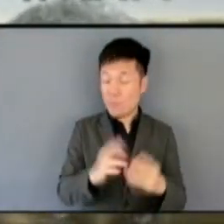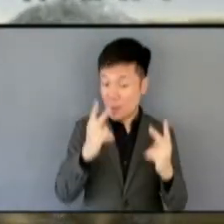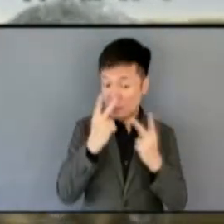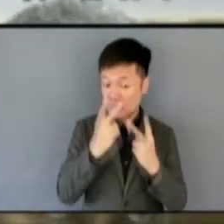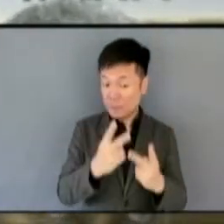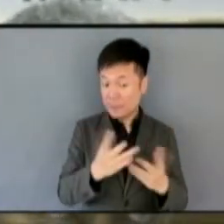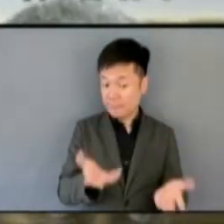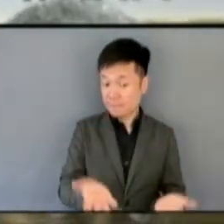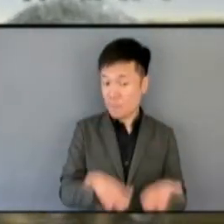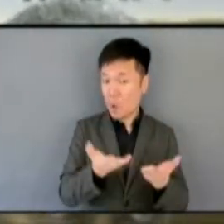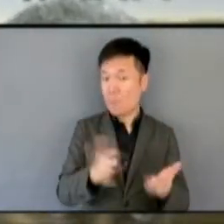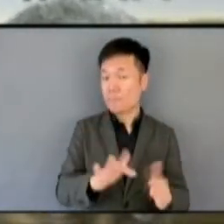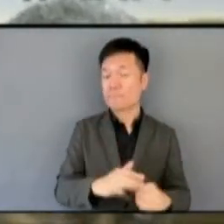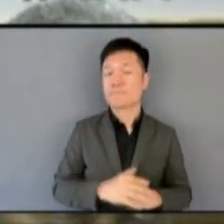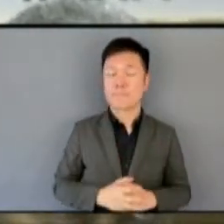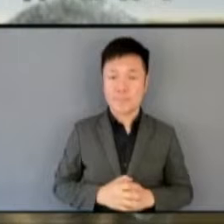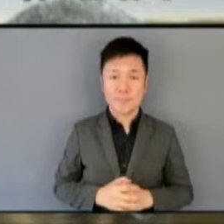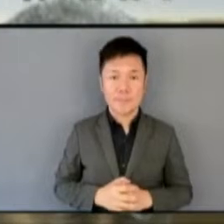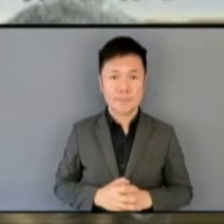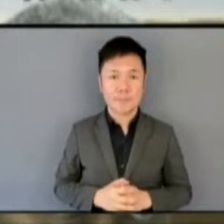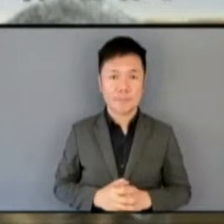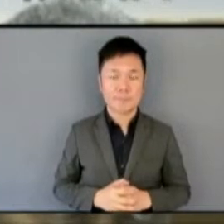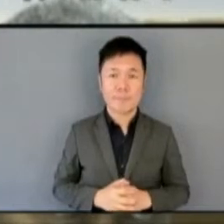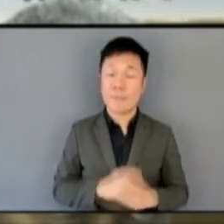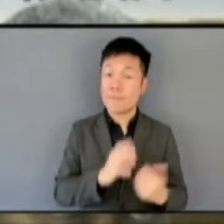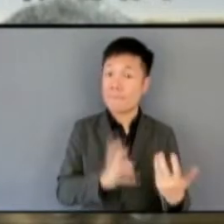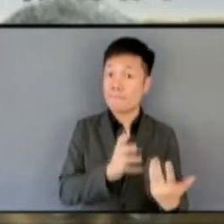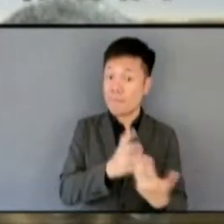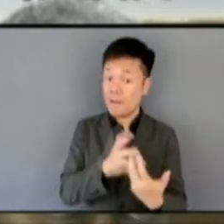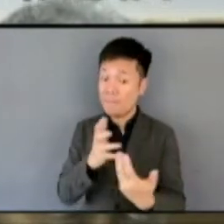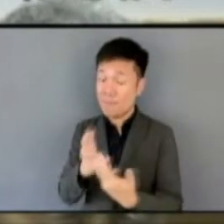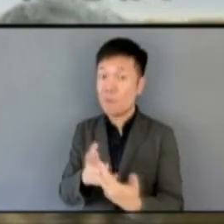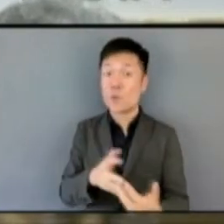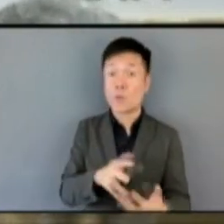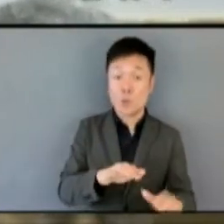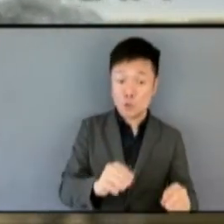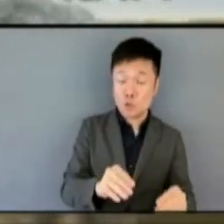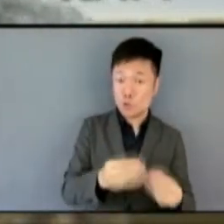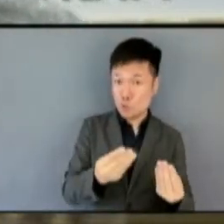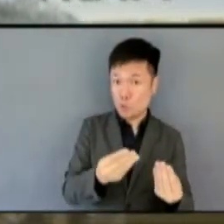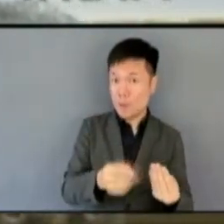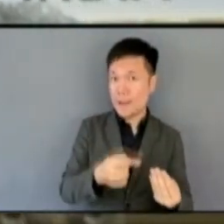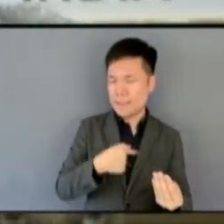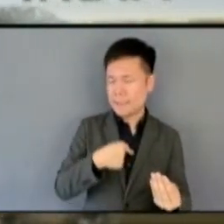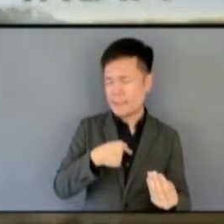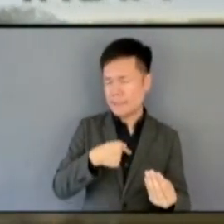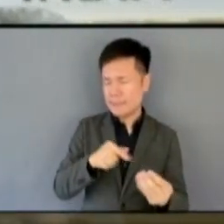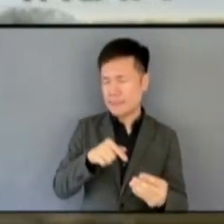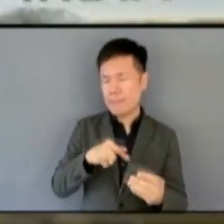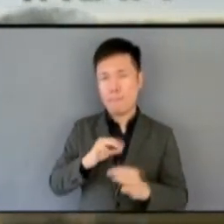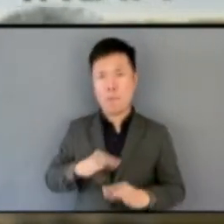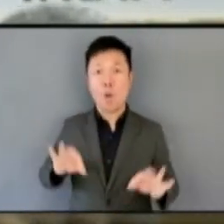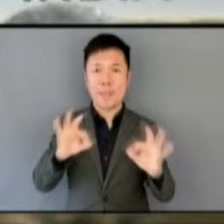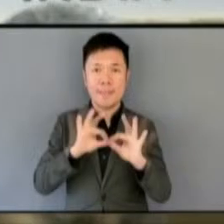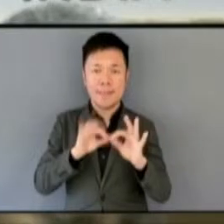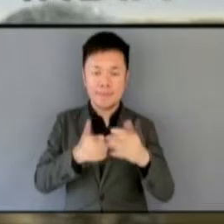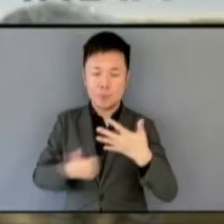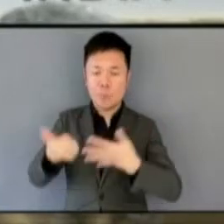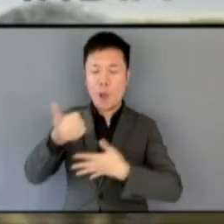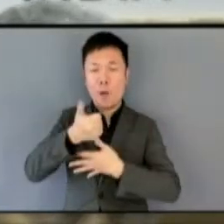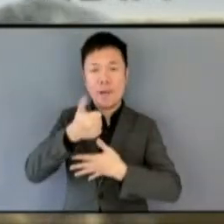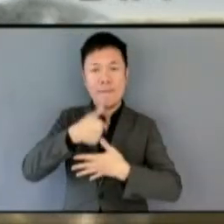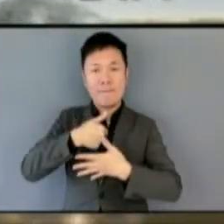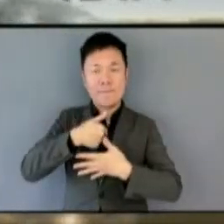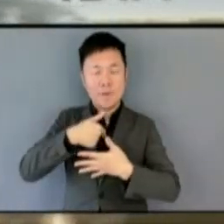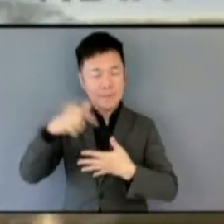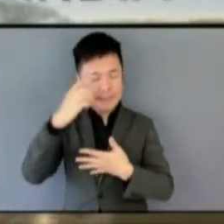needs. Maternal health remains one of the key priority of Government of India. We have consistently working